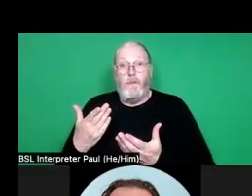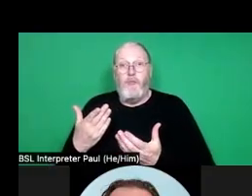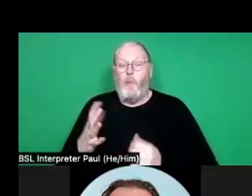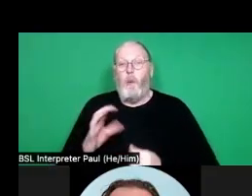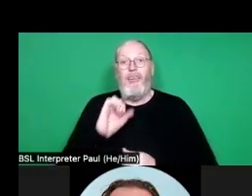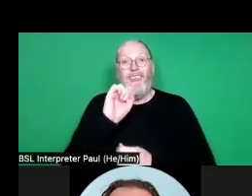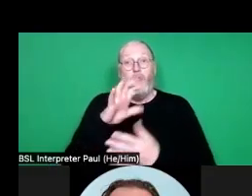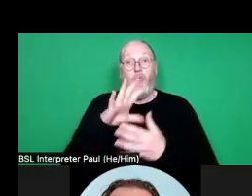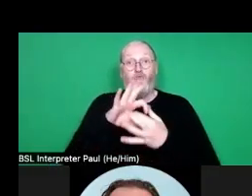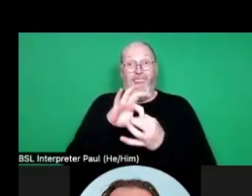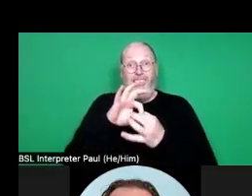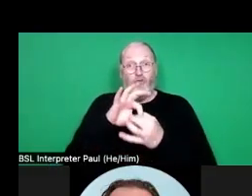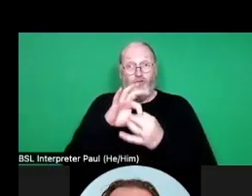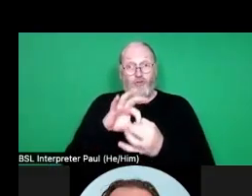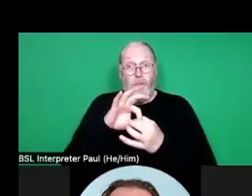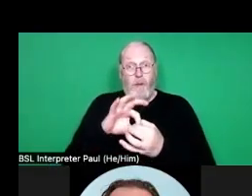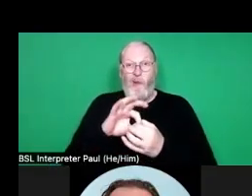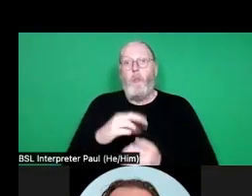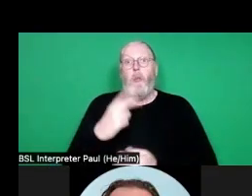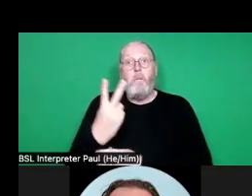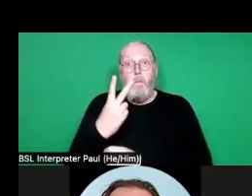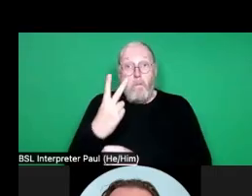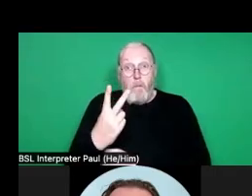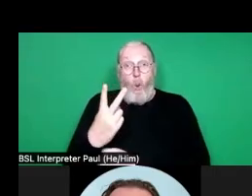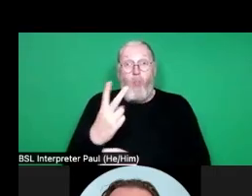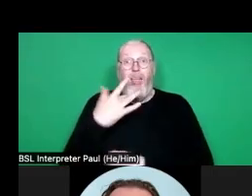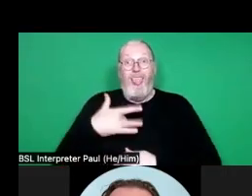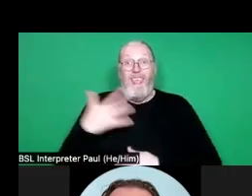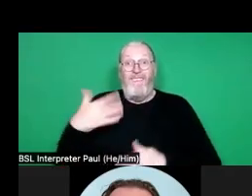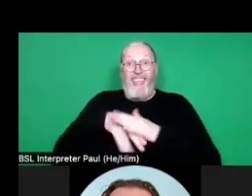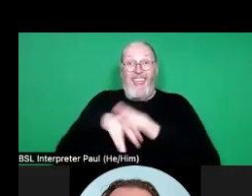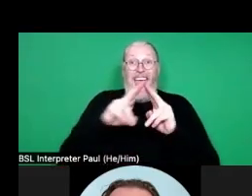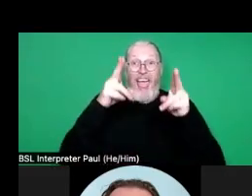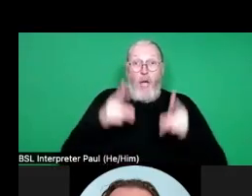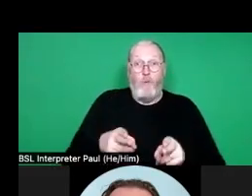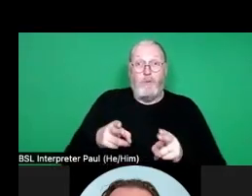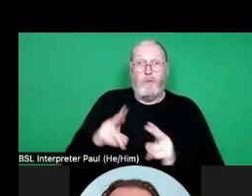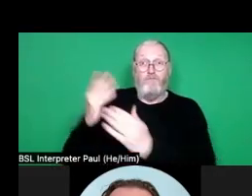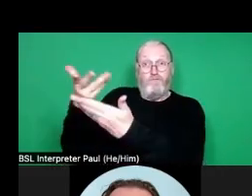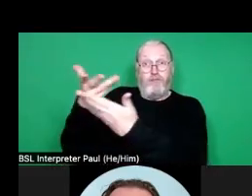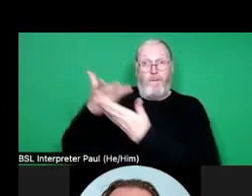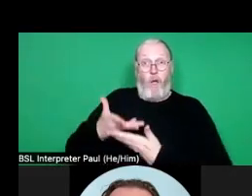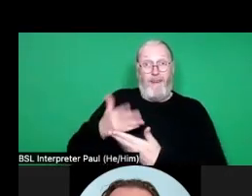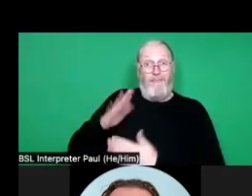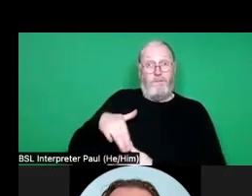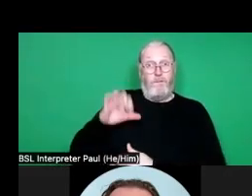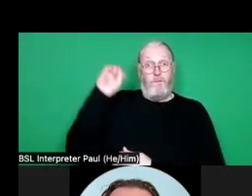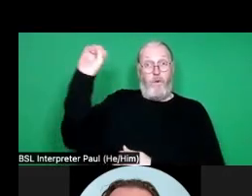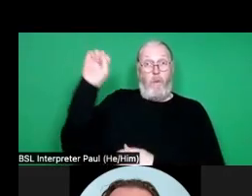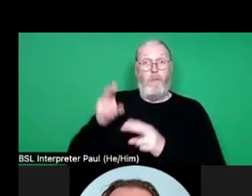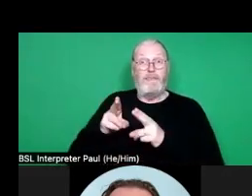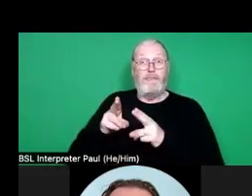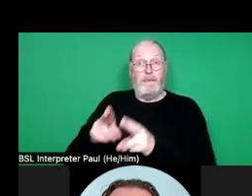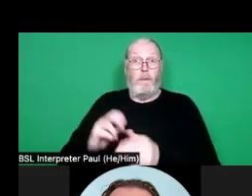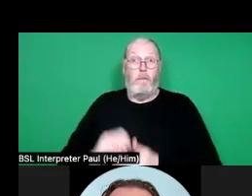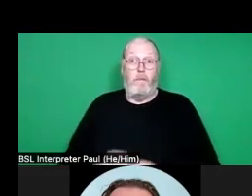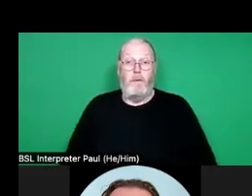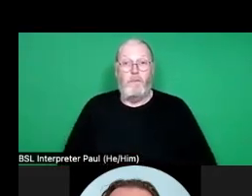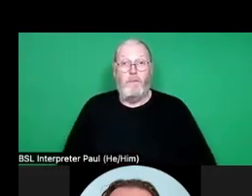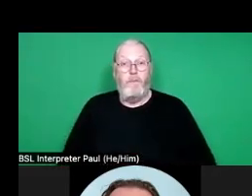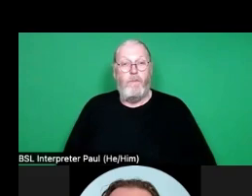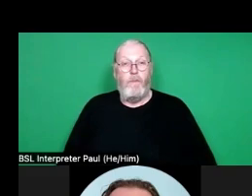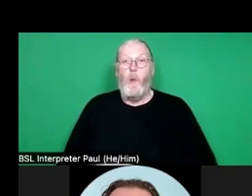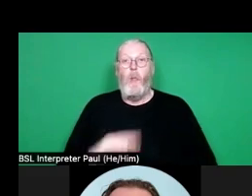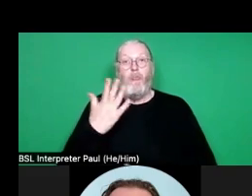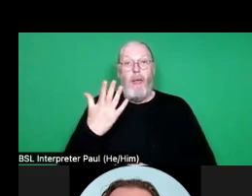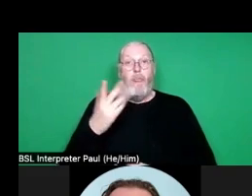couple will cohabitate in a house provided by the system. And the system users, such as, for example, Amy and